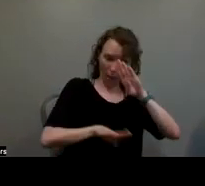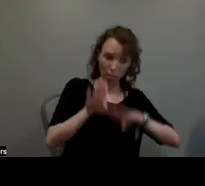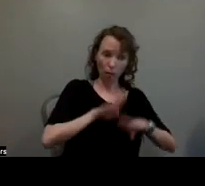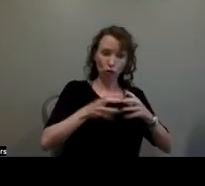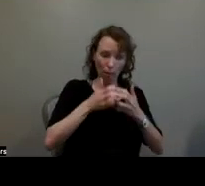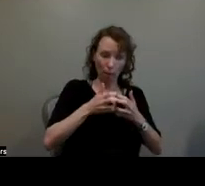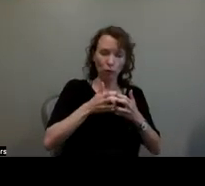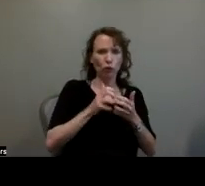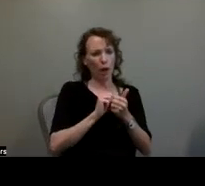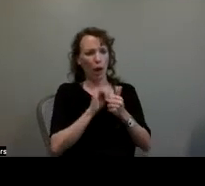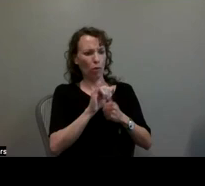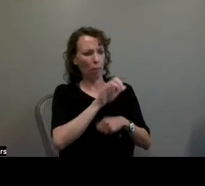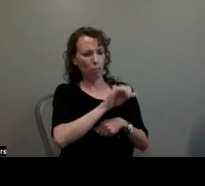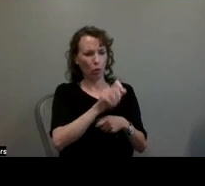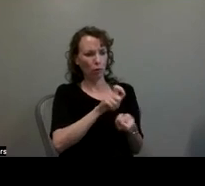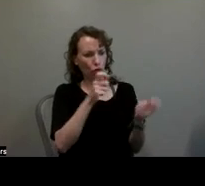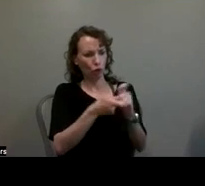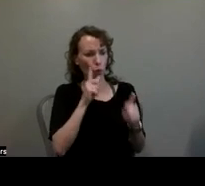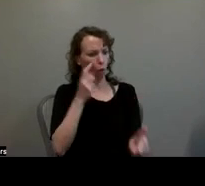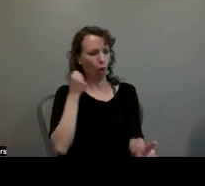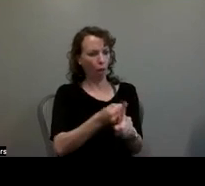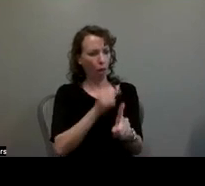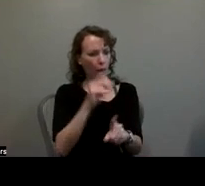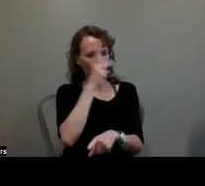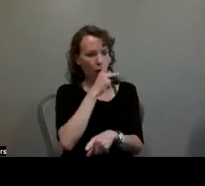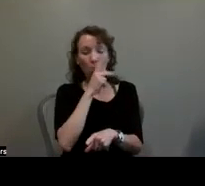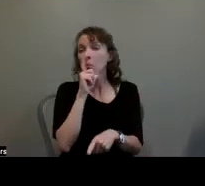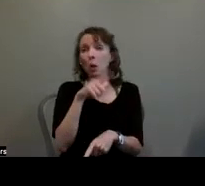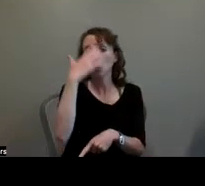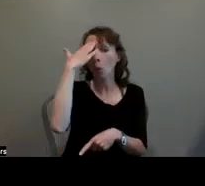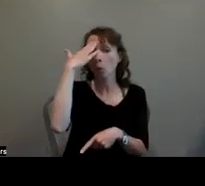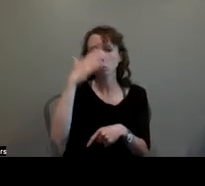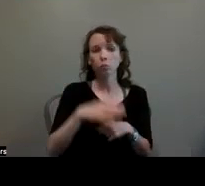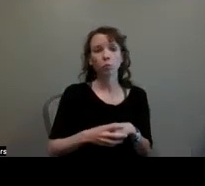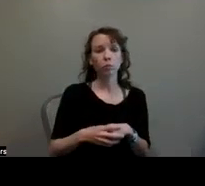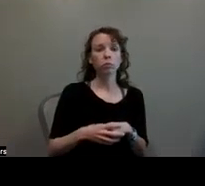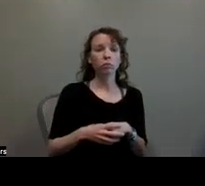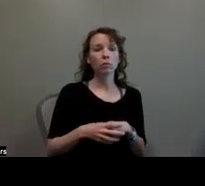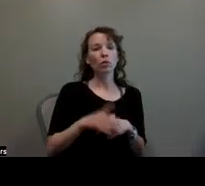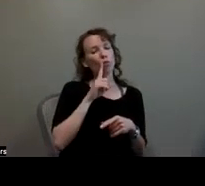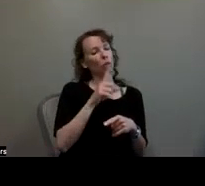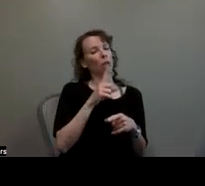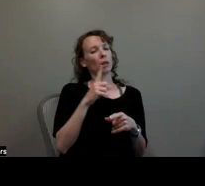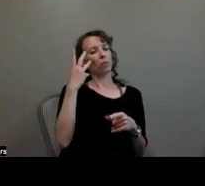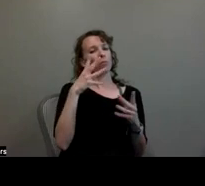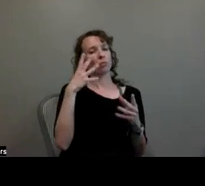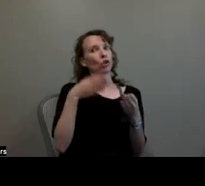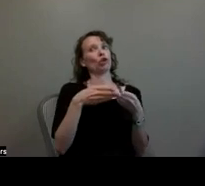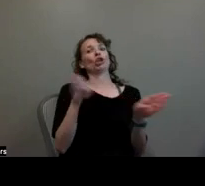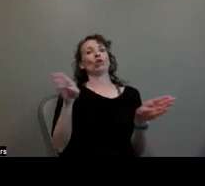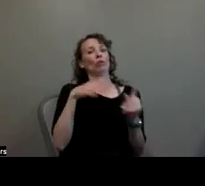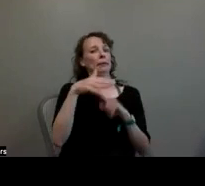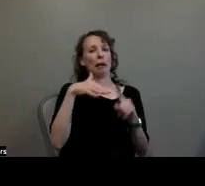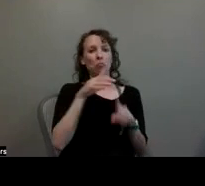the amino acid sequence will affect that phenotype. So this is actually a very, very general setting. You would just need a wild